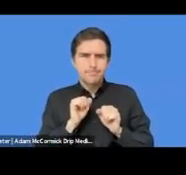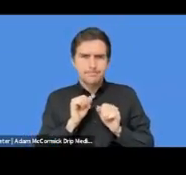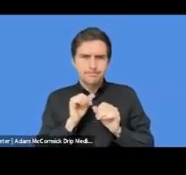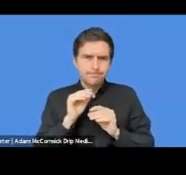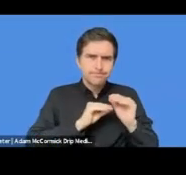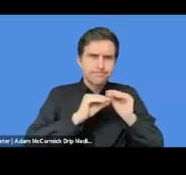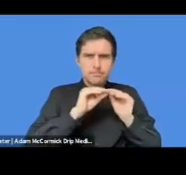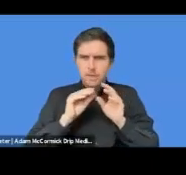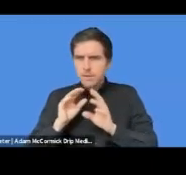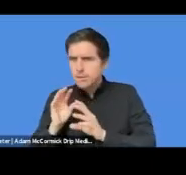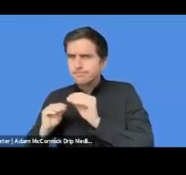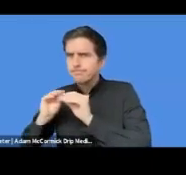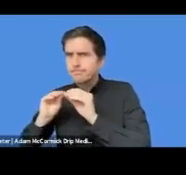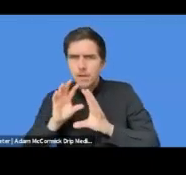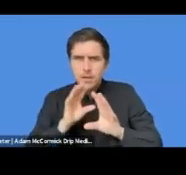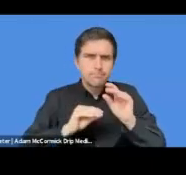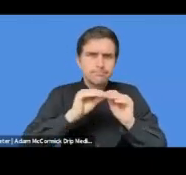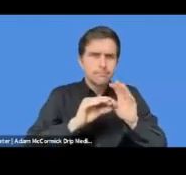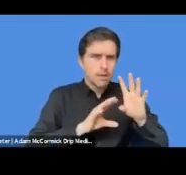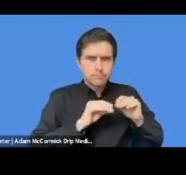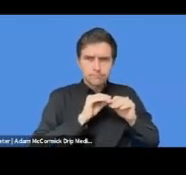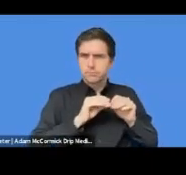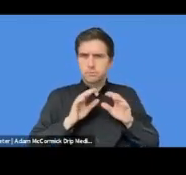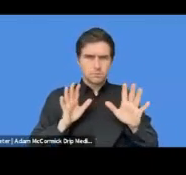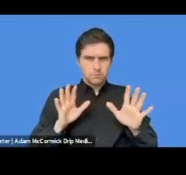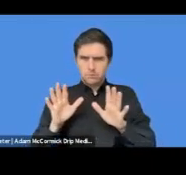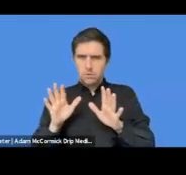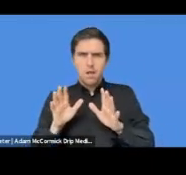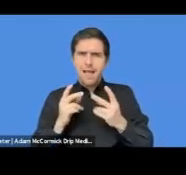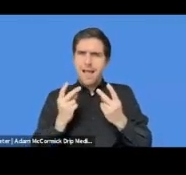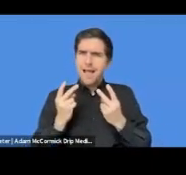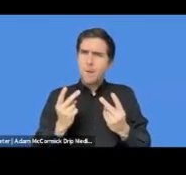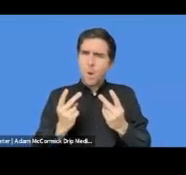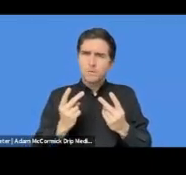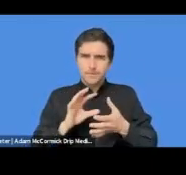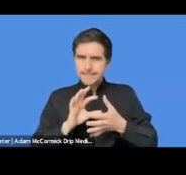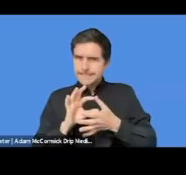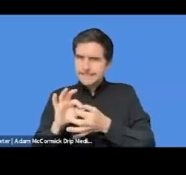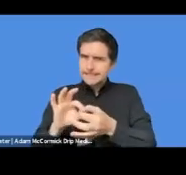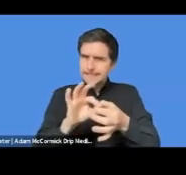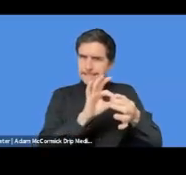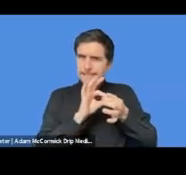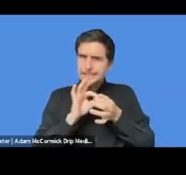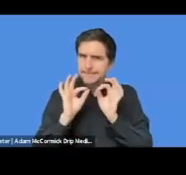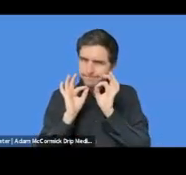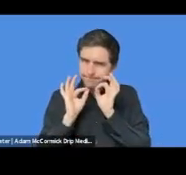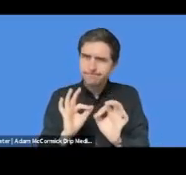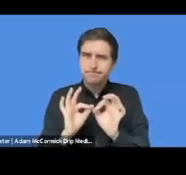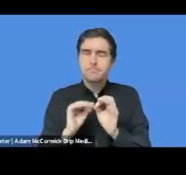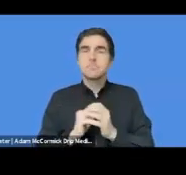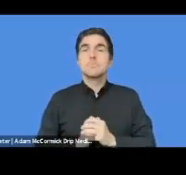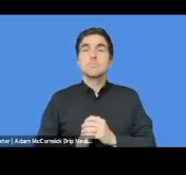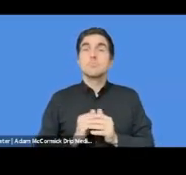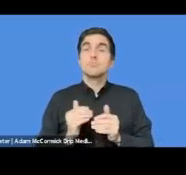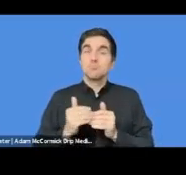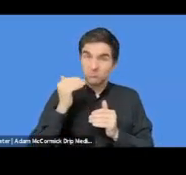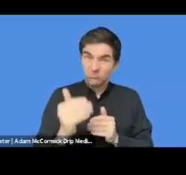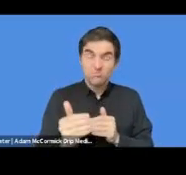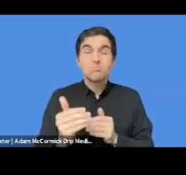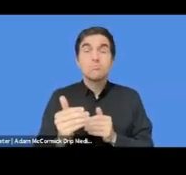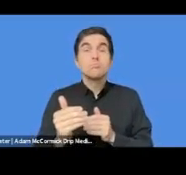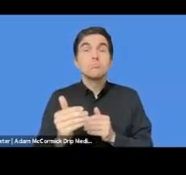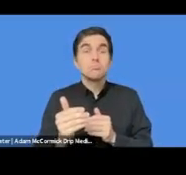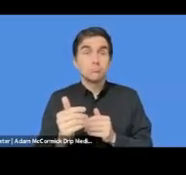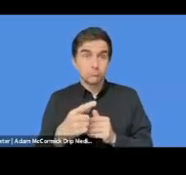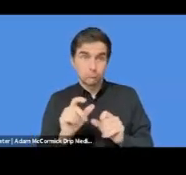protection system, specifically focusing on the importance of coordination amongst others.